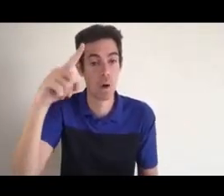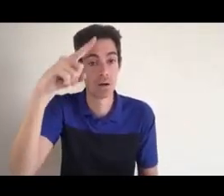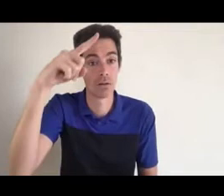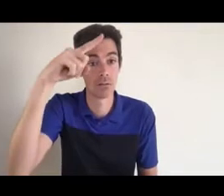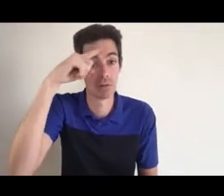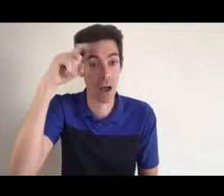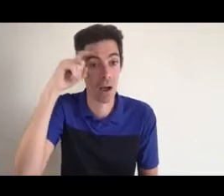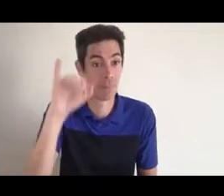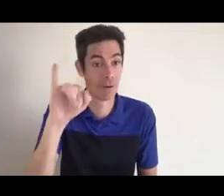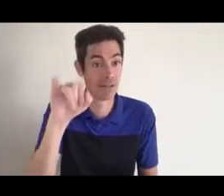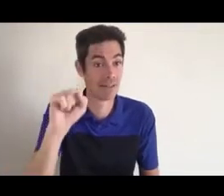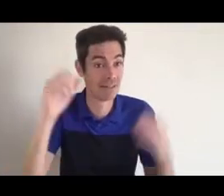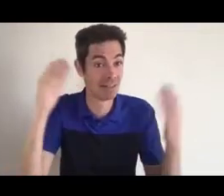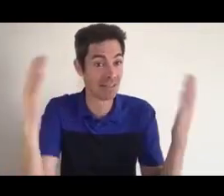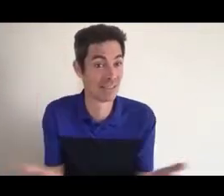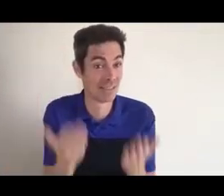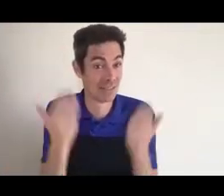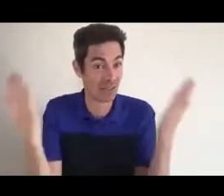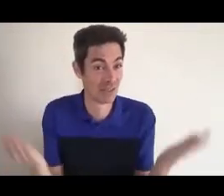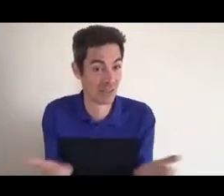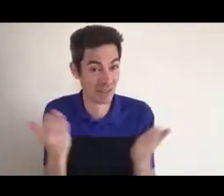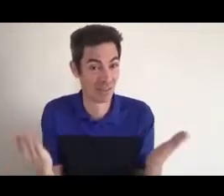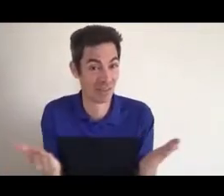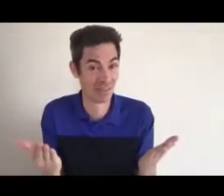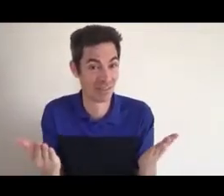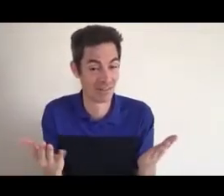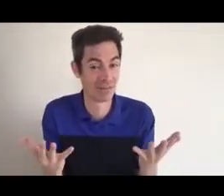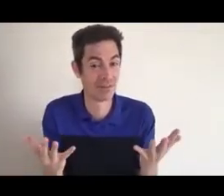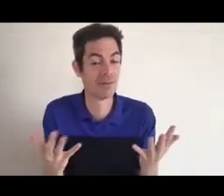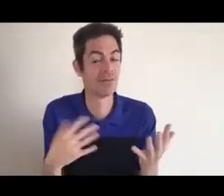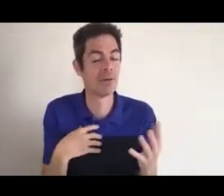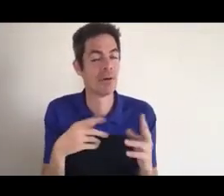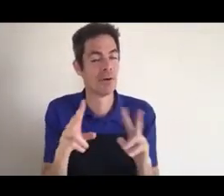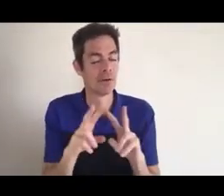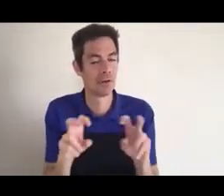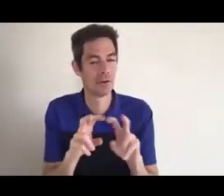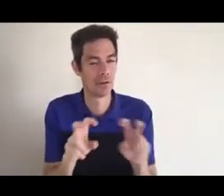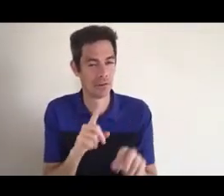Now is, so for summer is here.